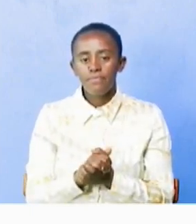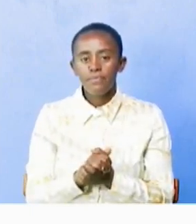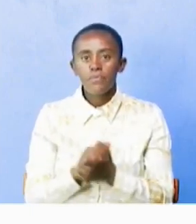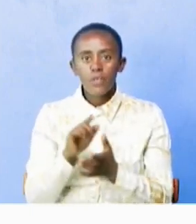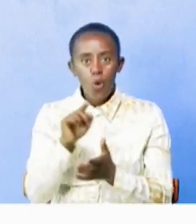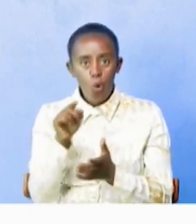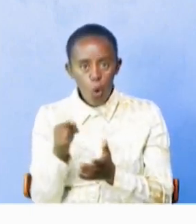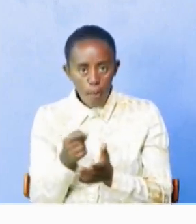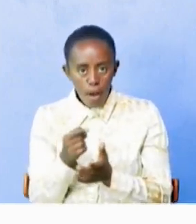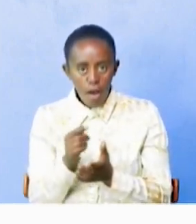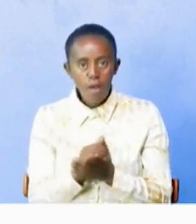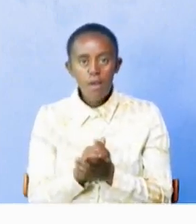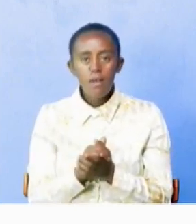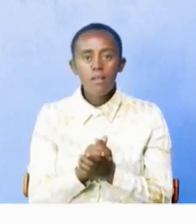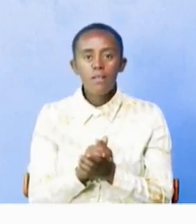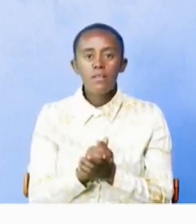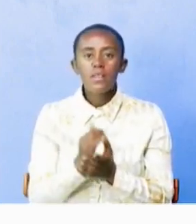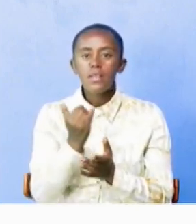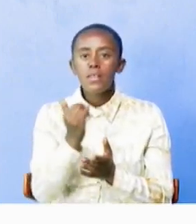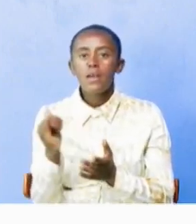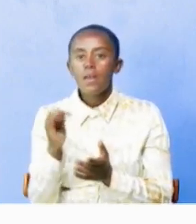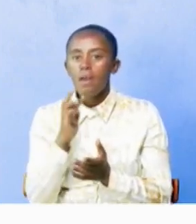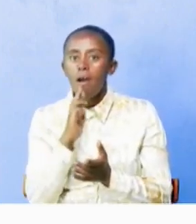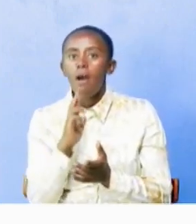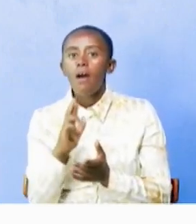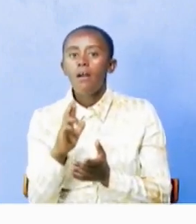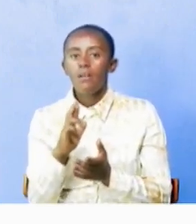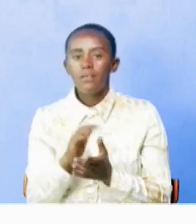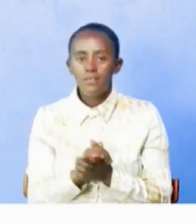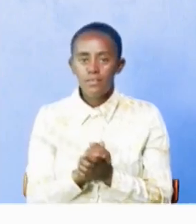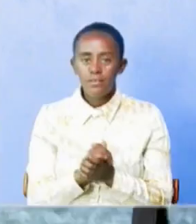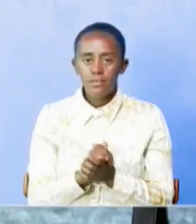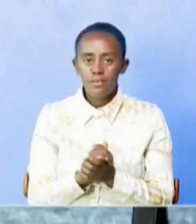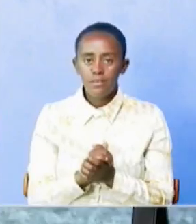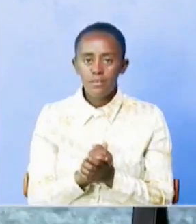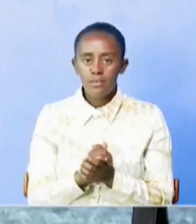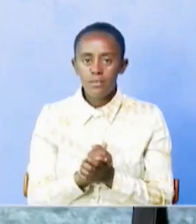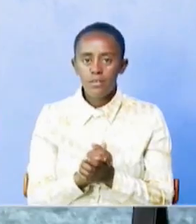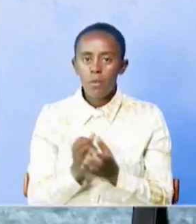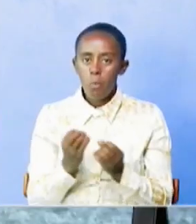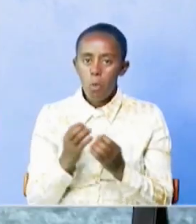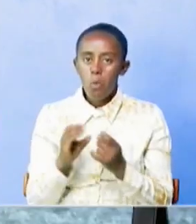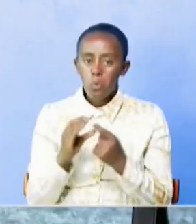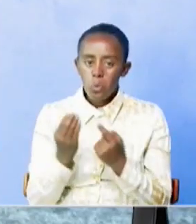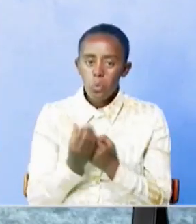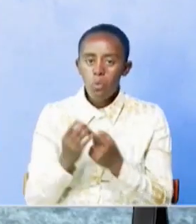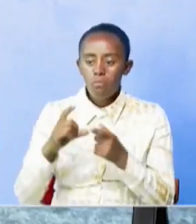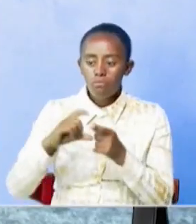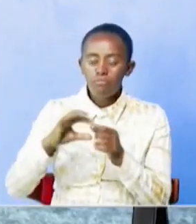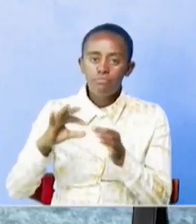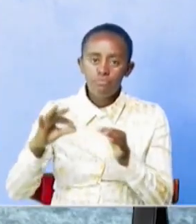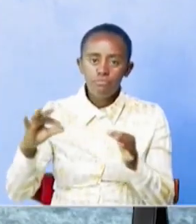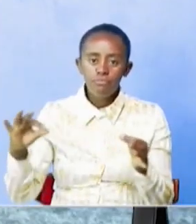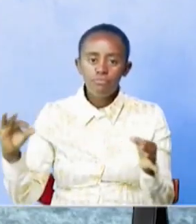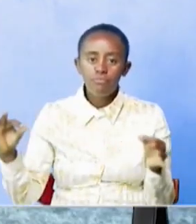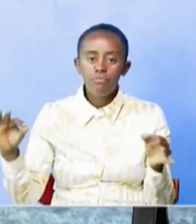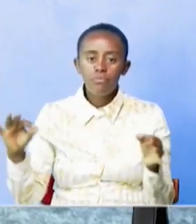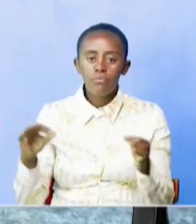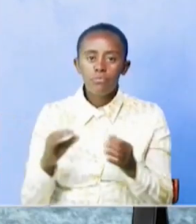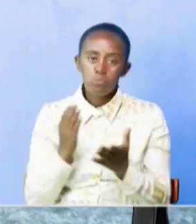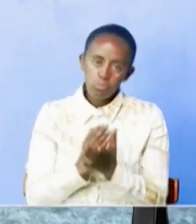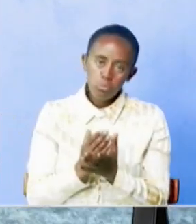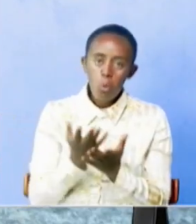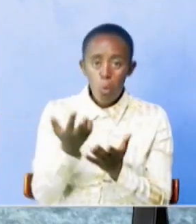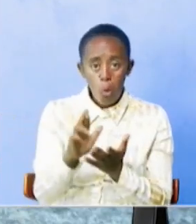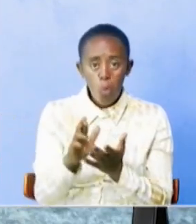comma, they are. If you want to give more context, you might stop here if you